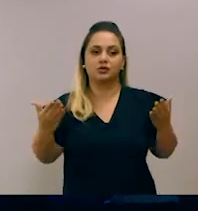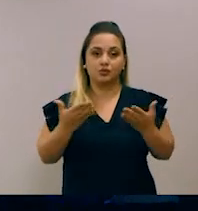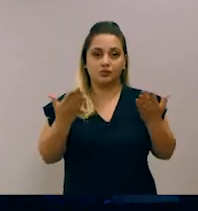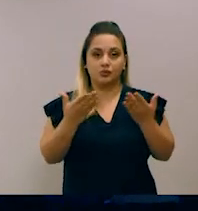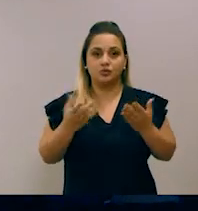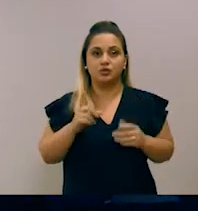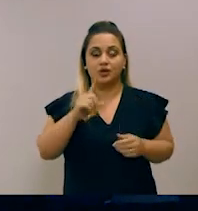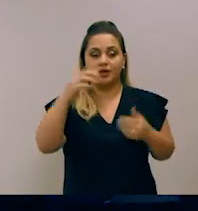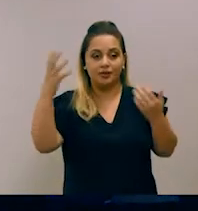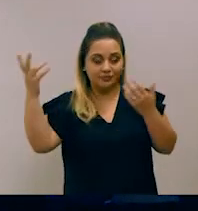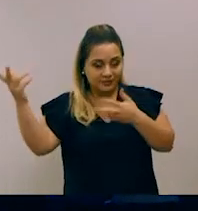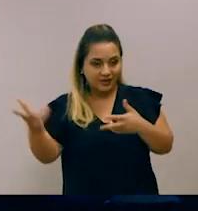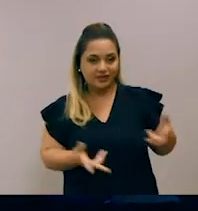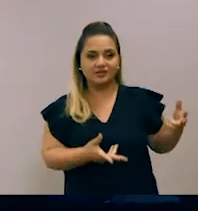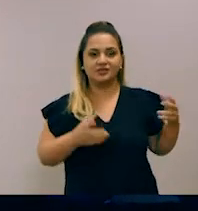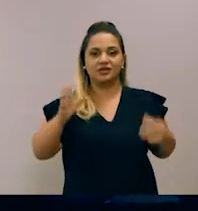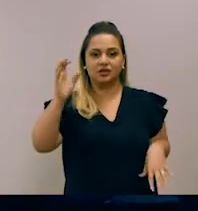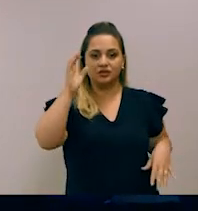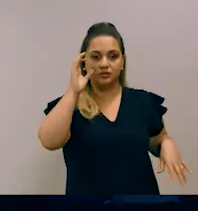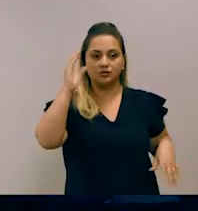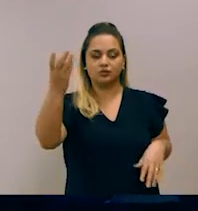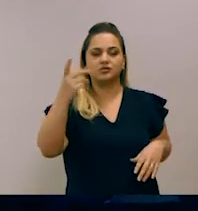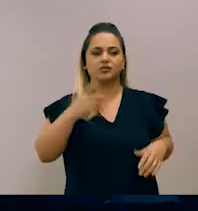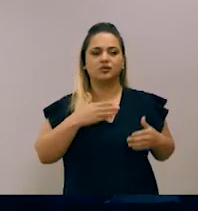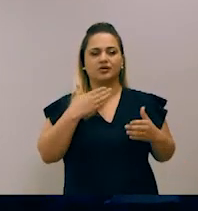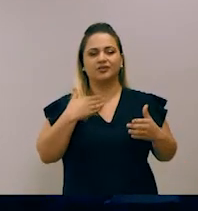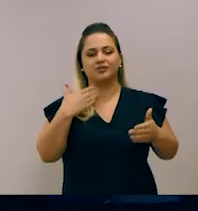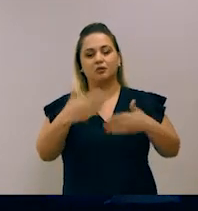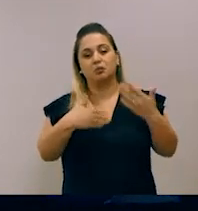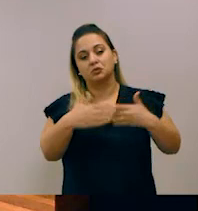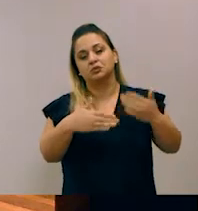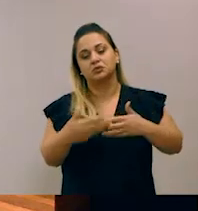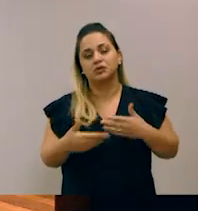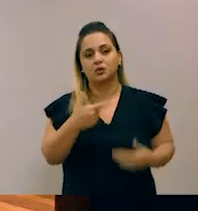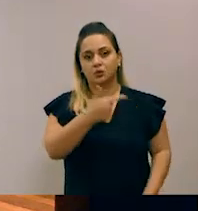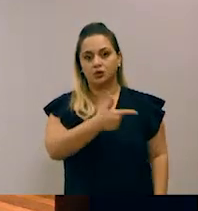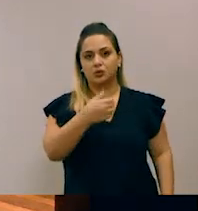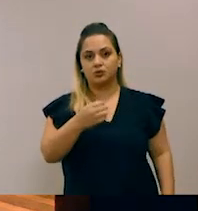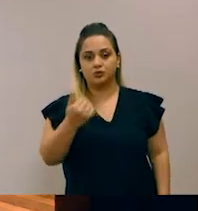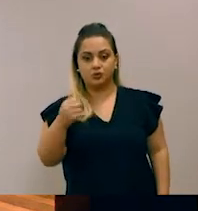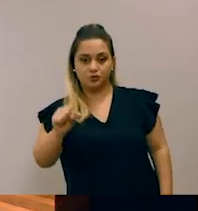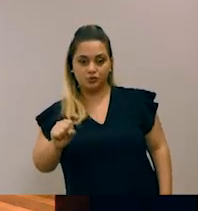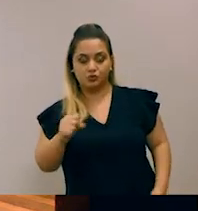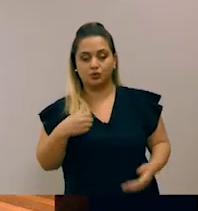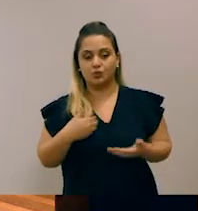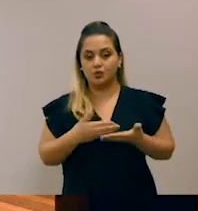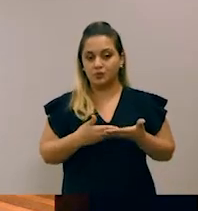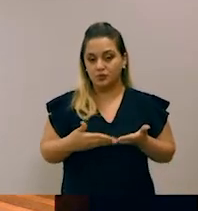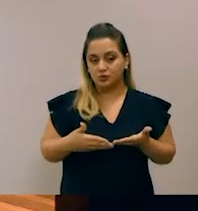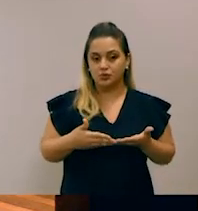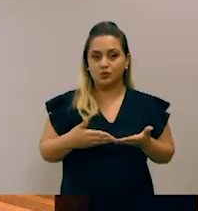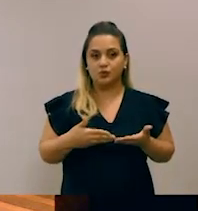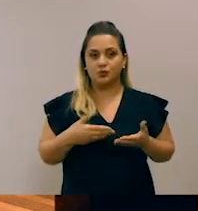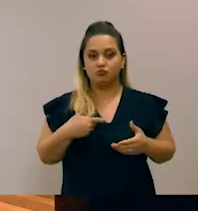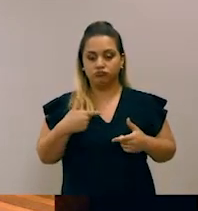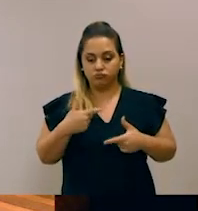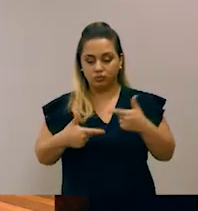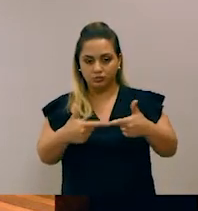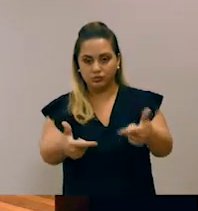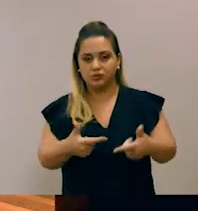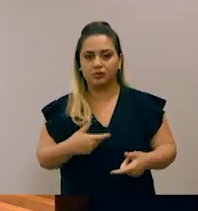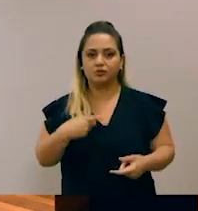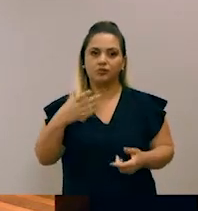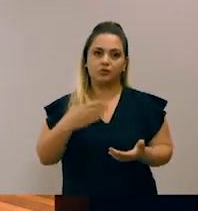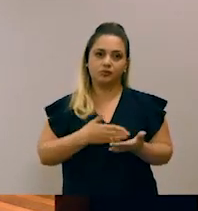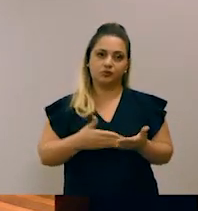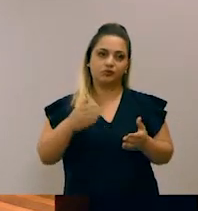Technology Secretariat. What makes us come here was the solution that is being produced since 2018. It was a